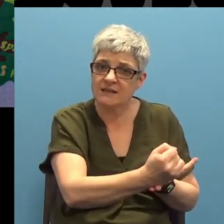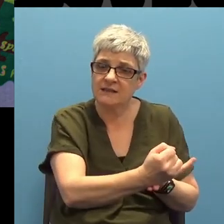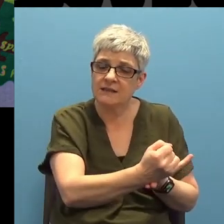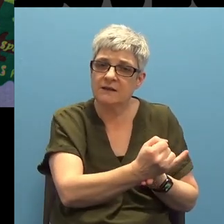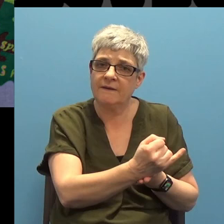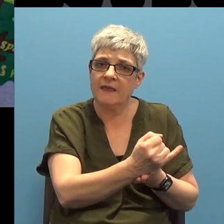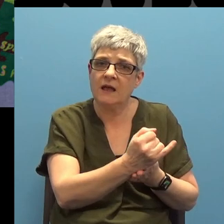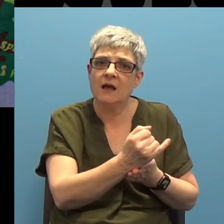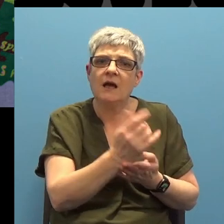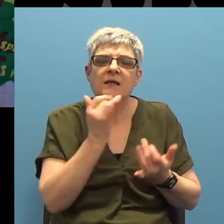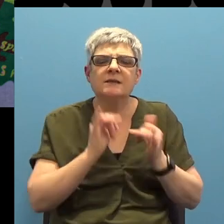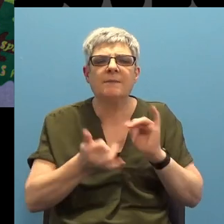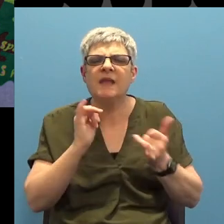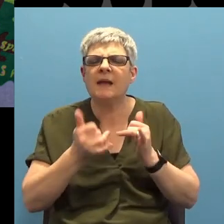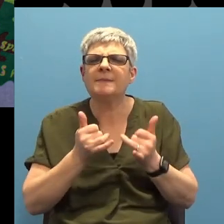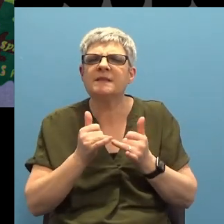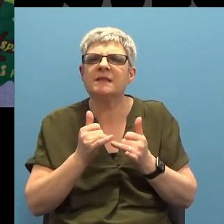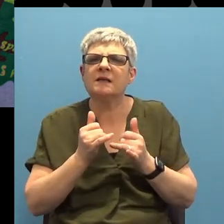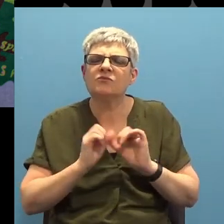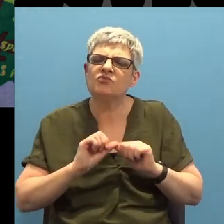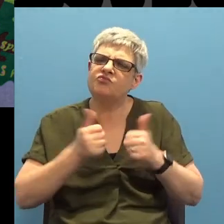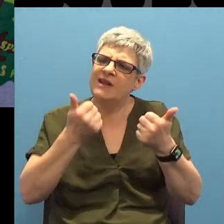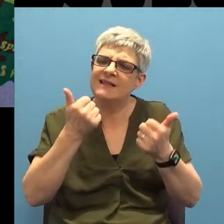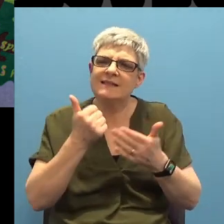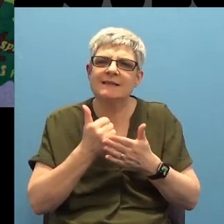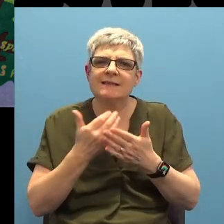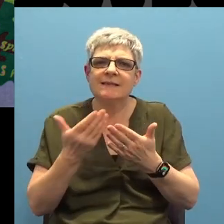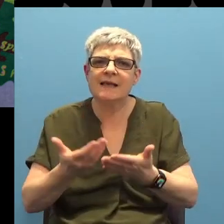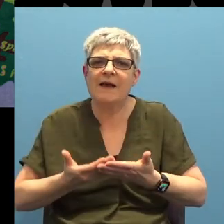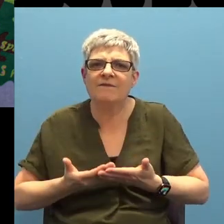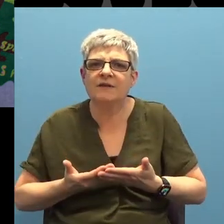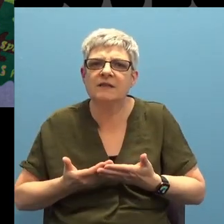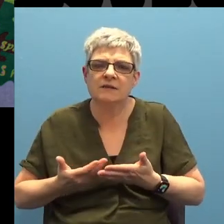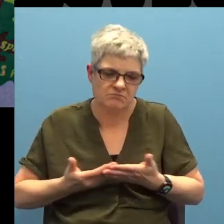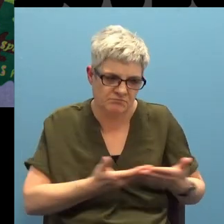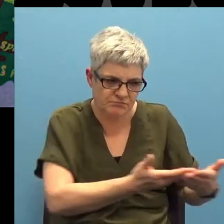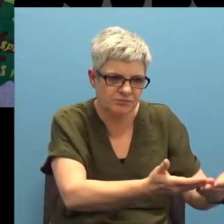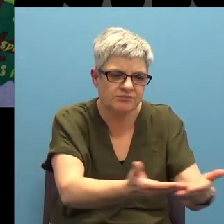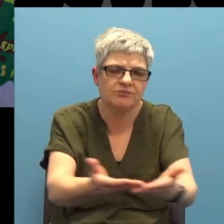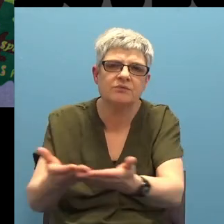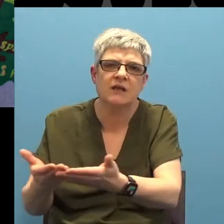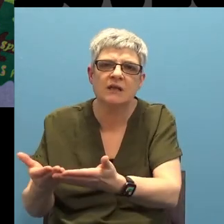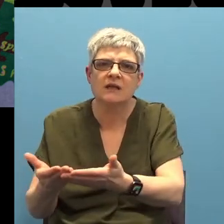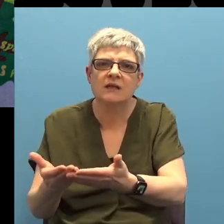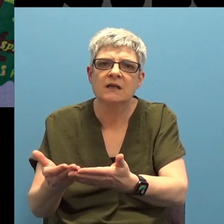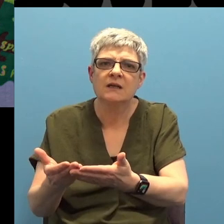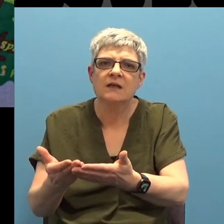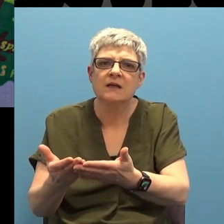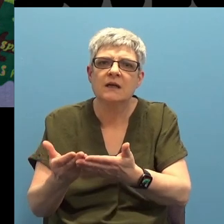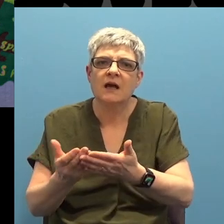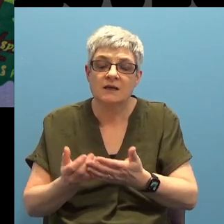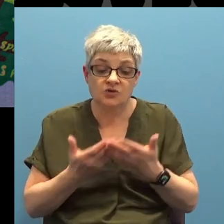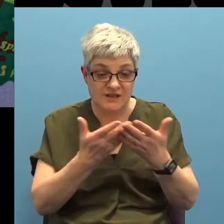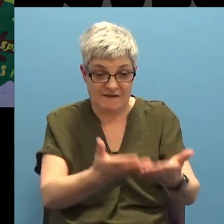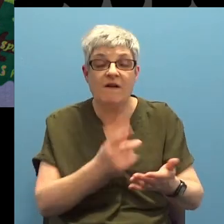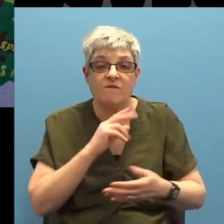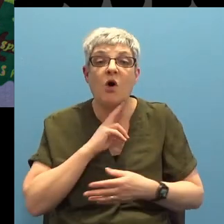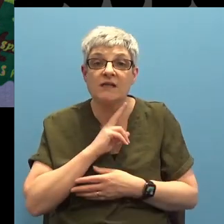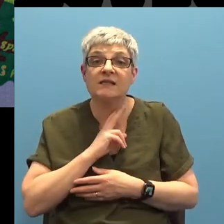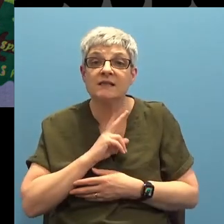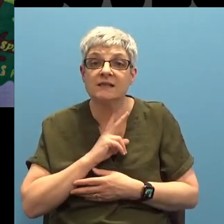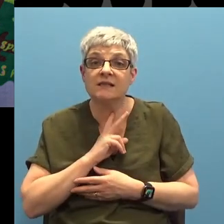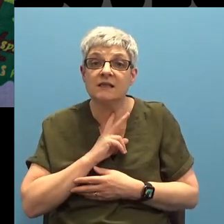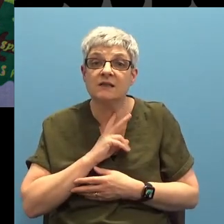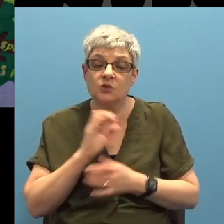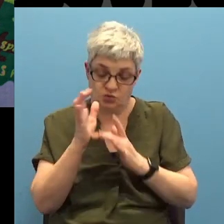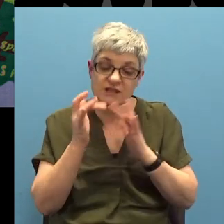Sometimes our greatest gift, aside the gospel for the oppressed, is to give them a voice.